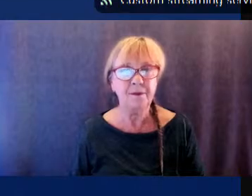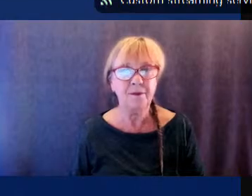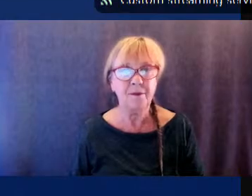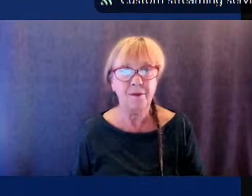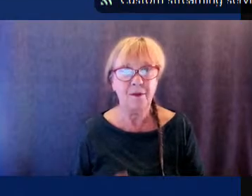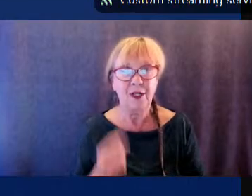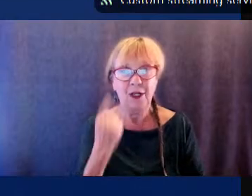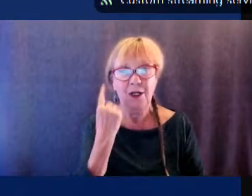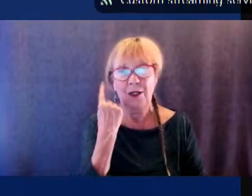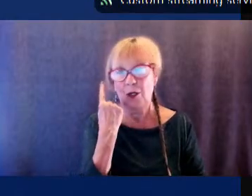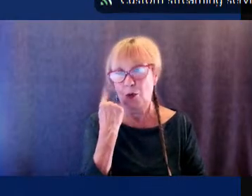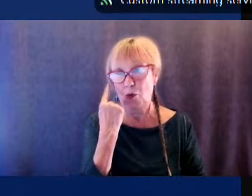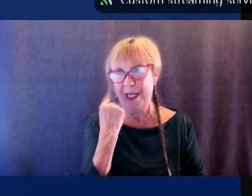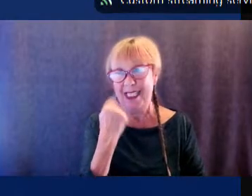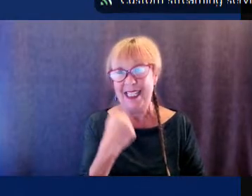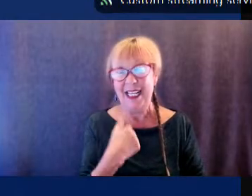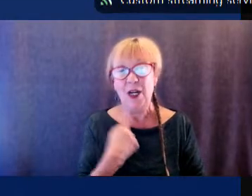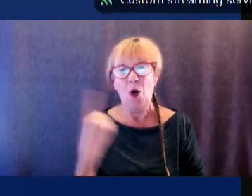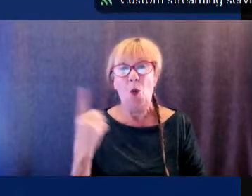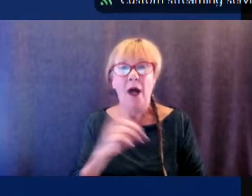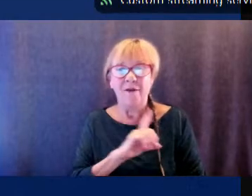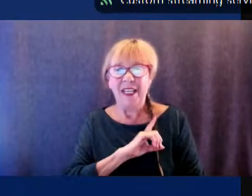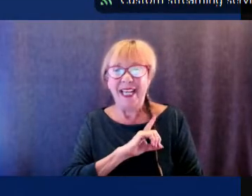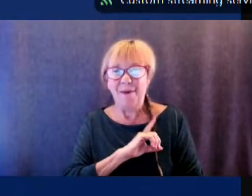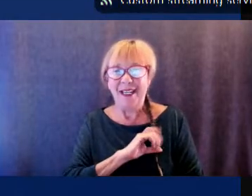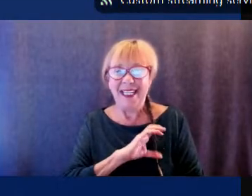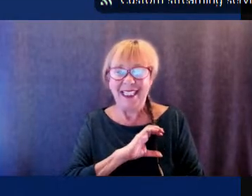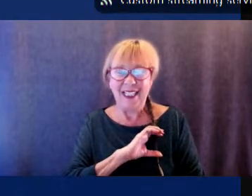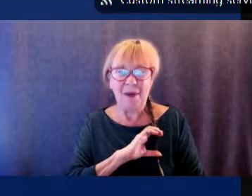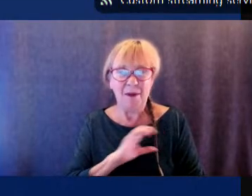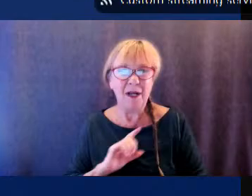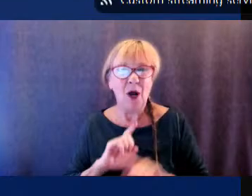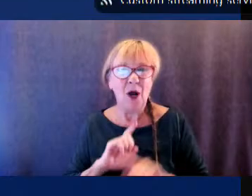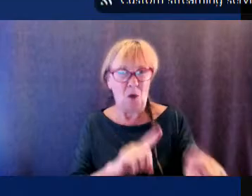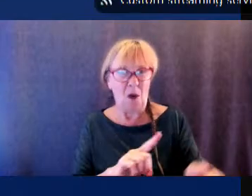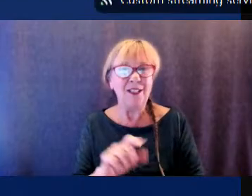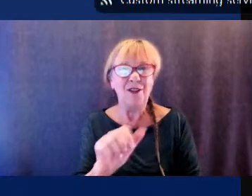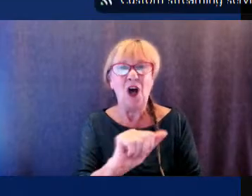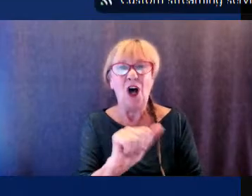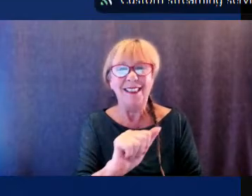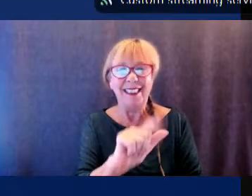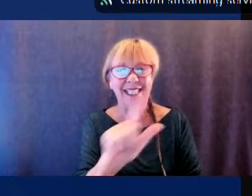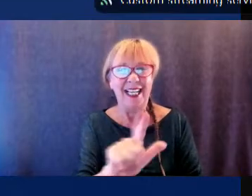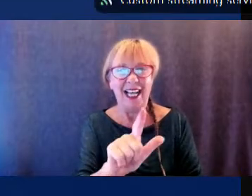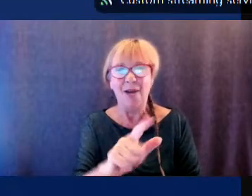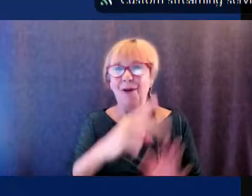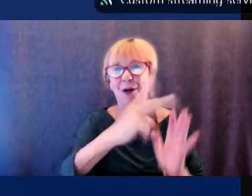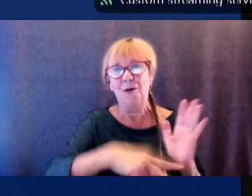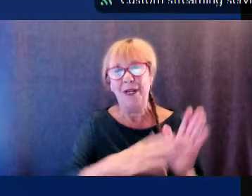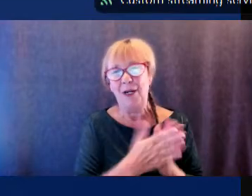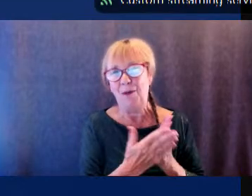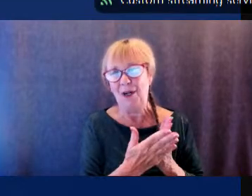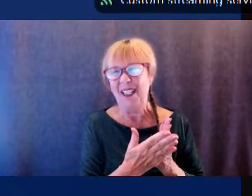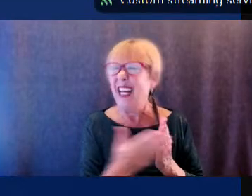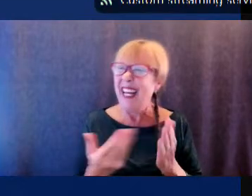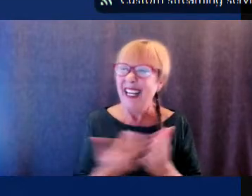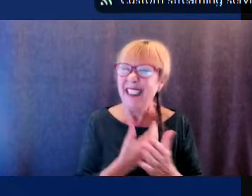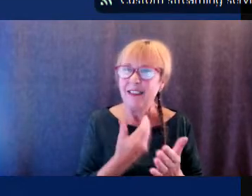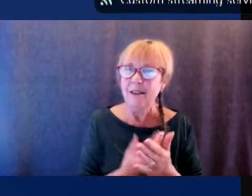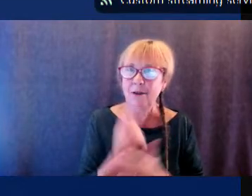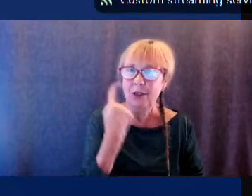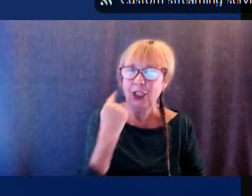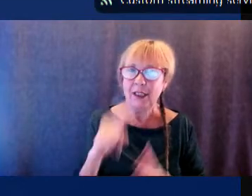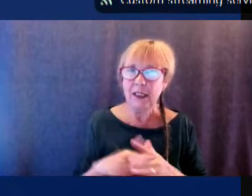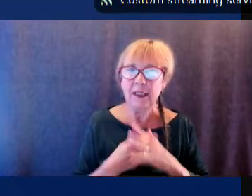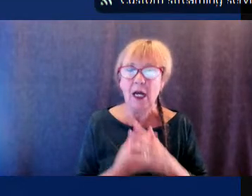Recently, we just had one of our deputies go to the Altadena Library to do a book read, and this is something new that we started.